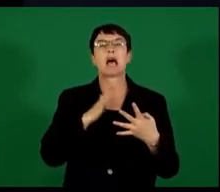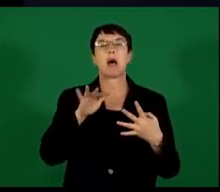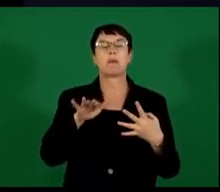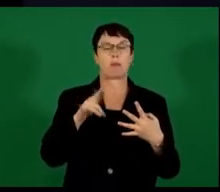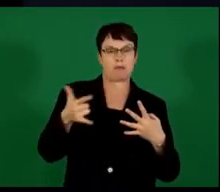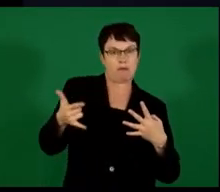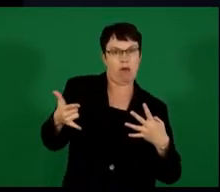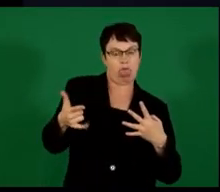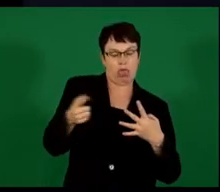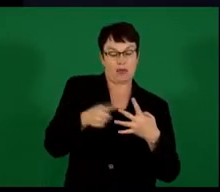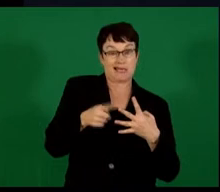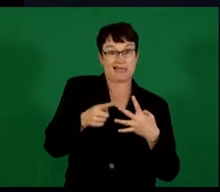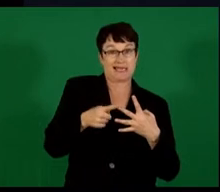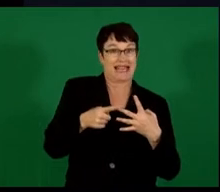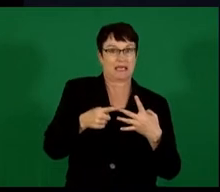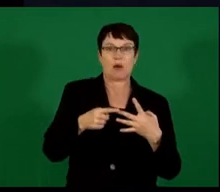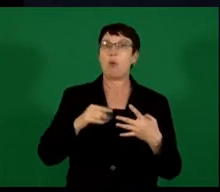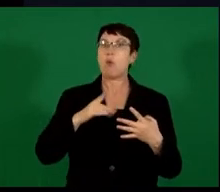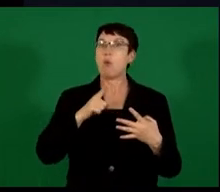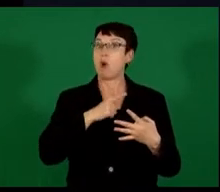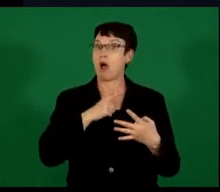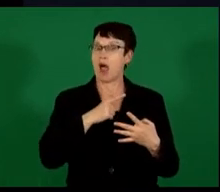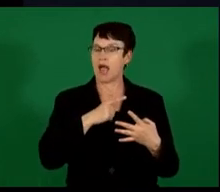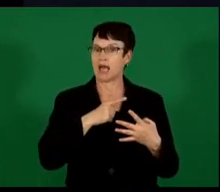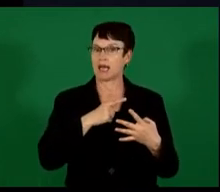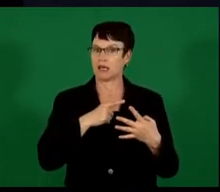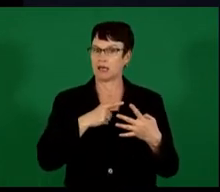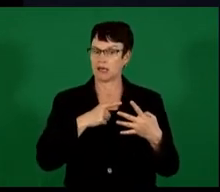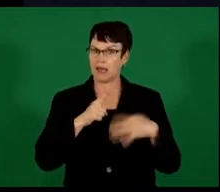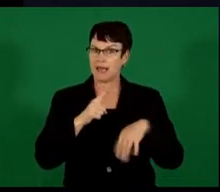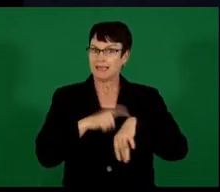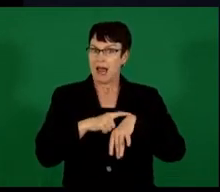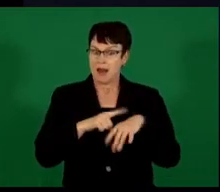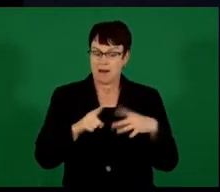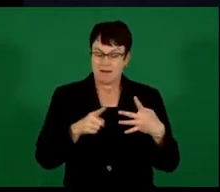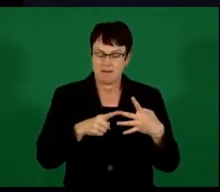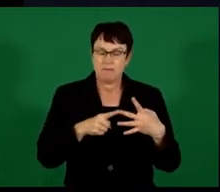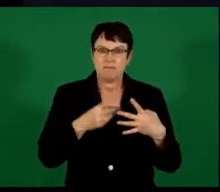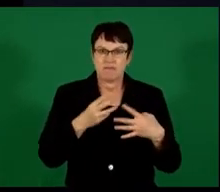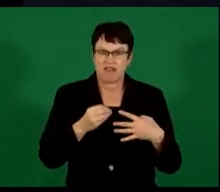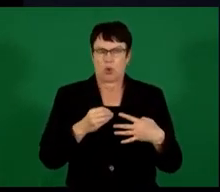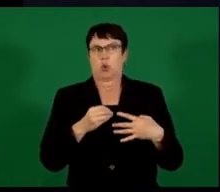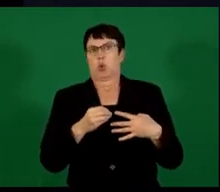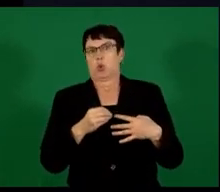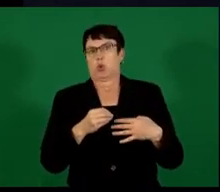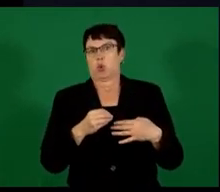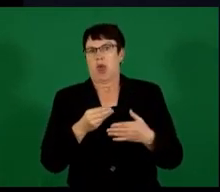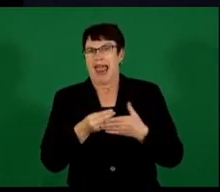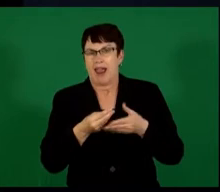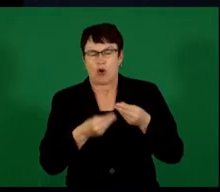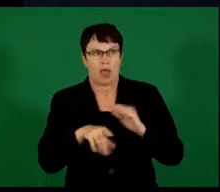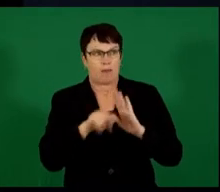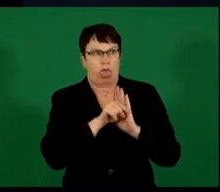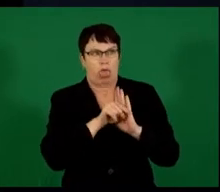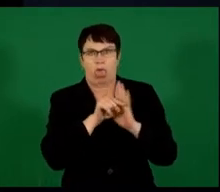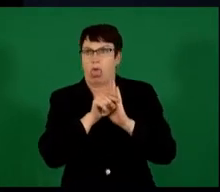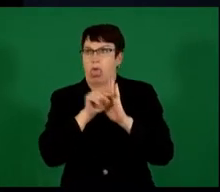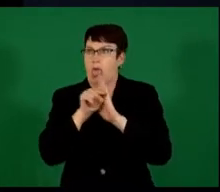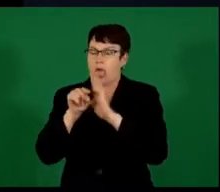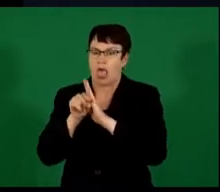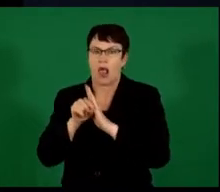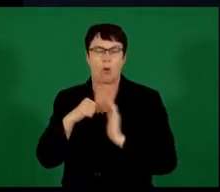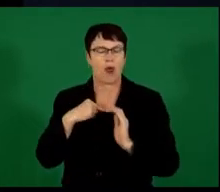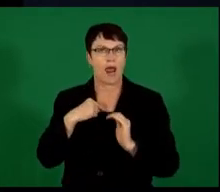in the second quarter of last year, running into the third quarter, there were a number of negative economic shocks to the economy, which